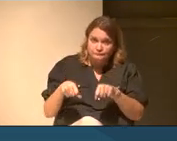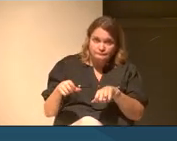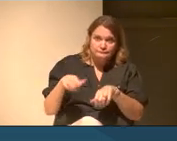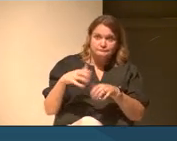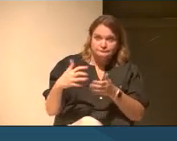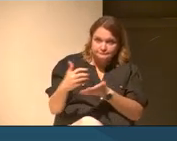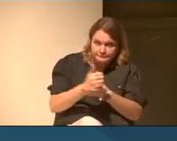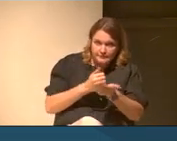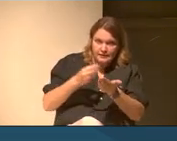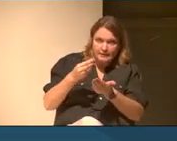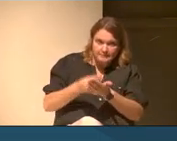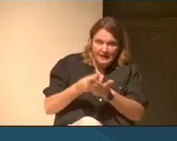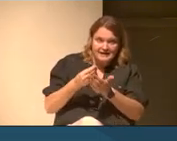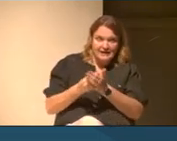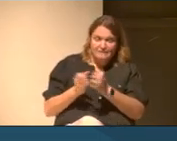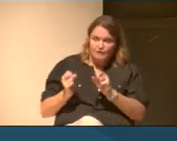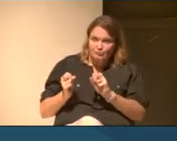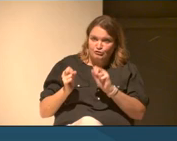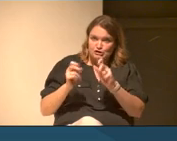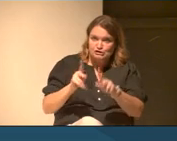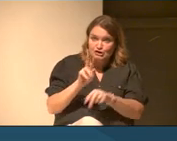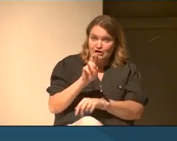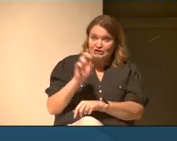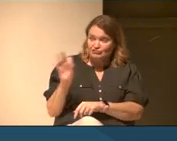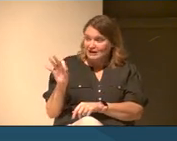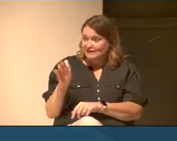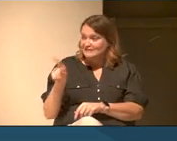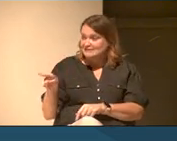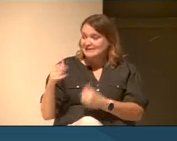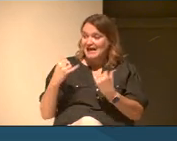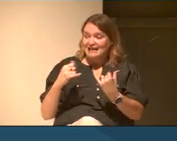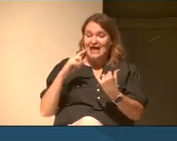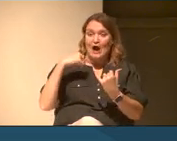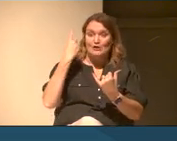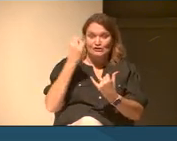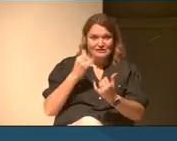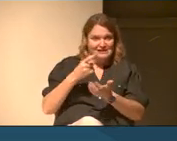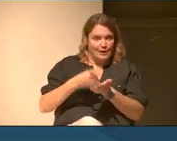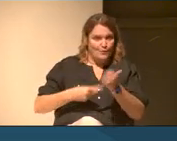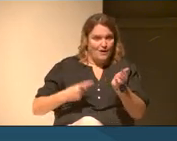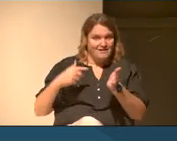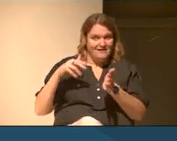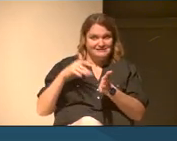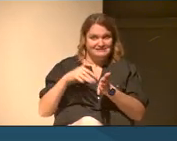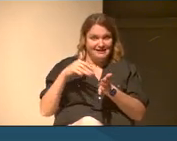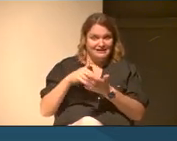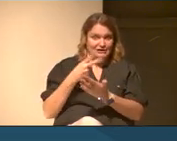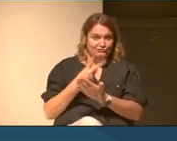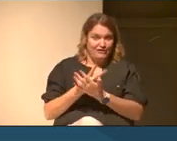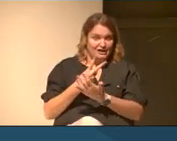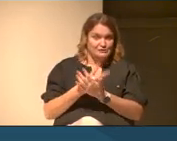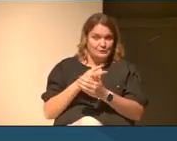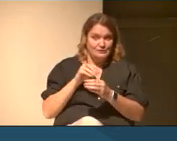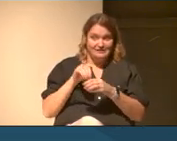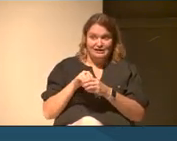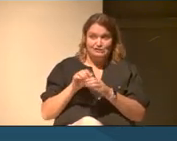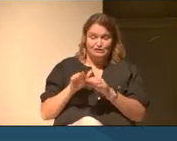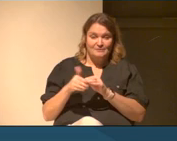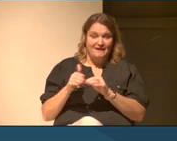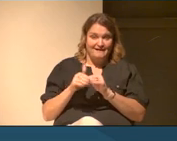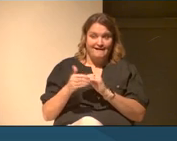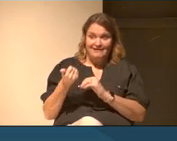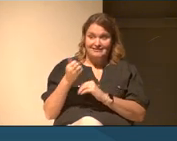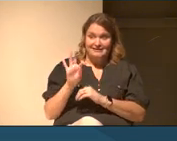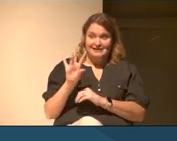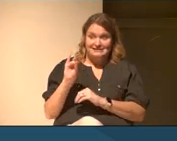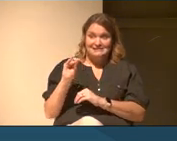planted all these corals. And that reef now looks like the reefs I studied as a grad student in Jamaica in the 1970s. There are very